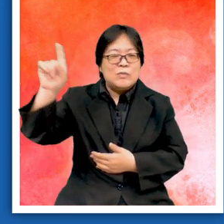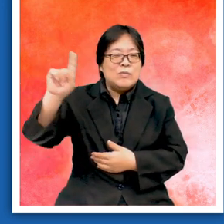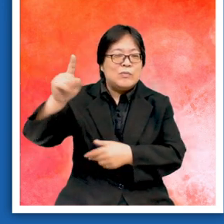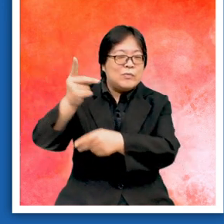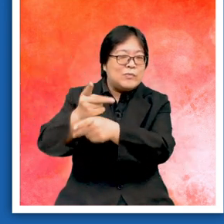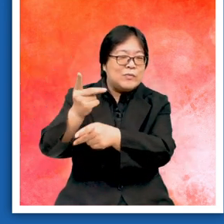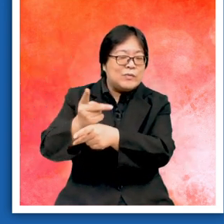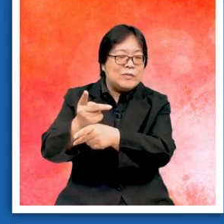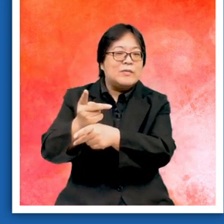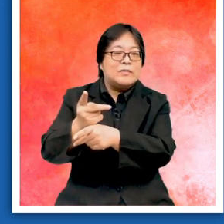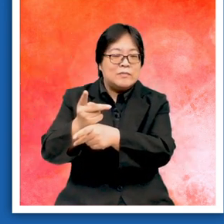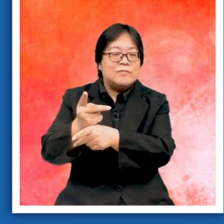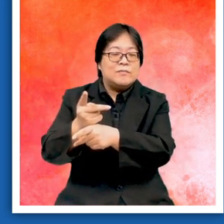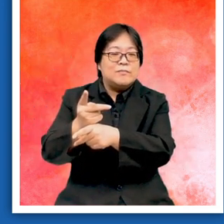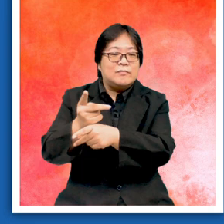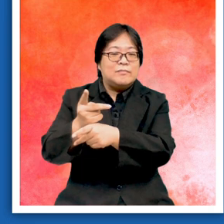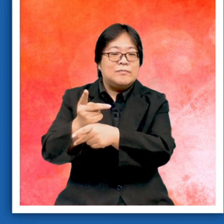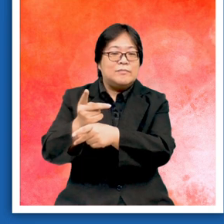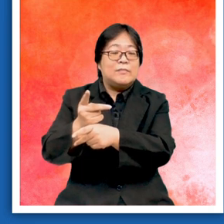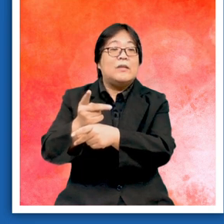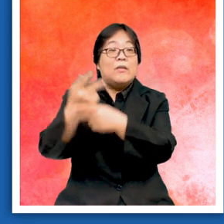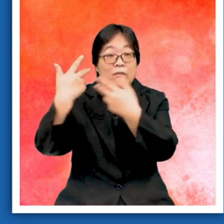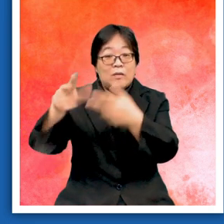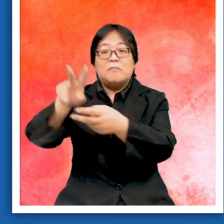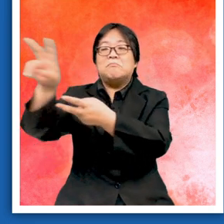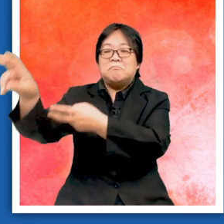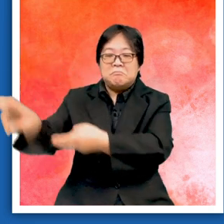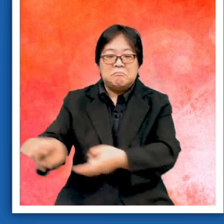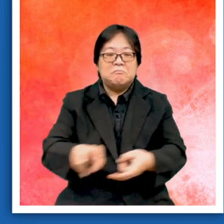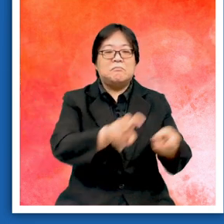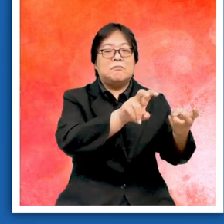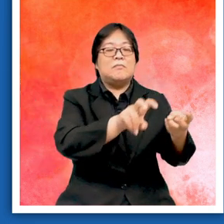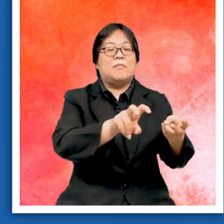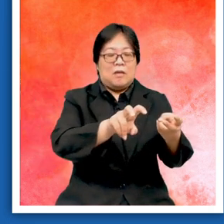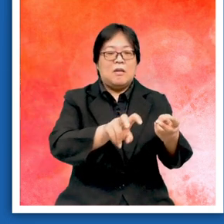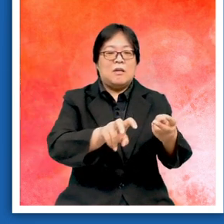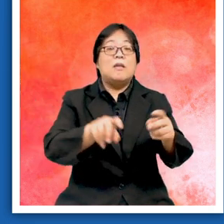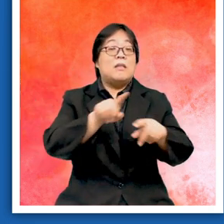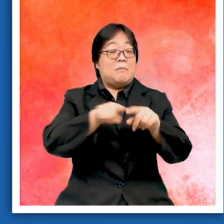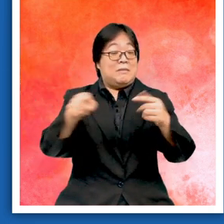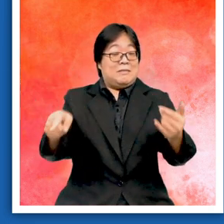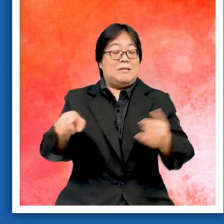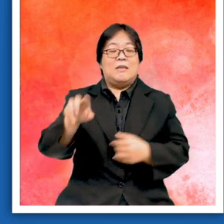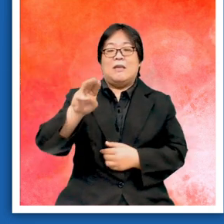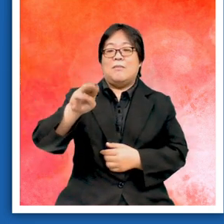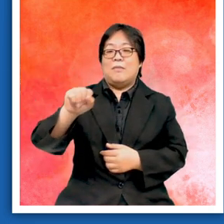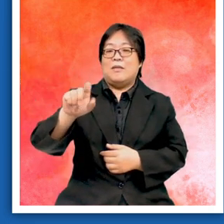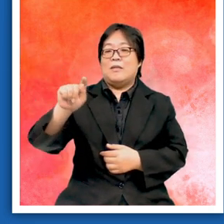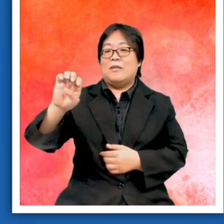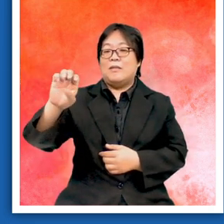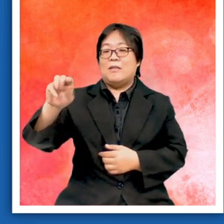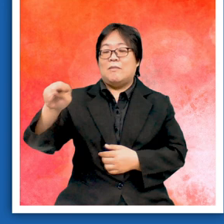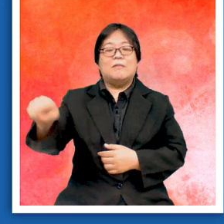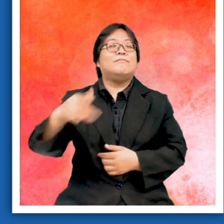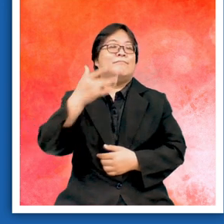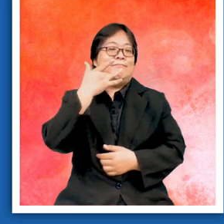to be stored somewhere. So that's the advantage of having your classes